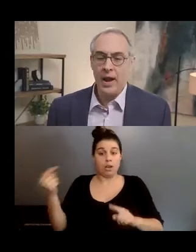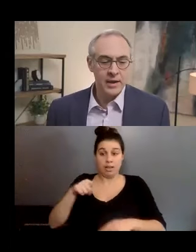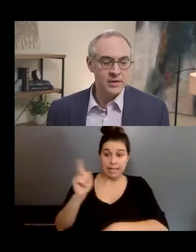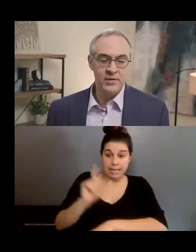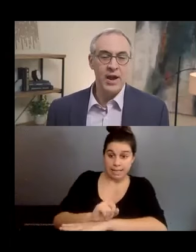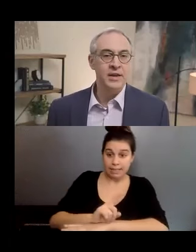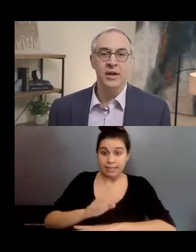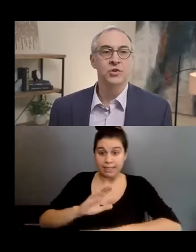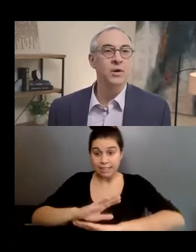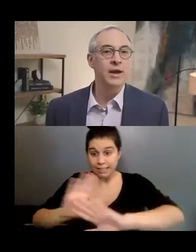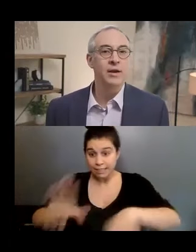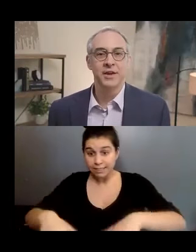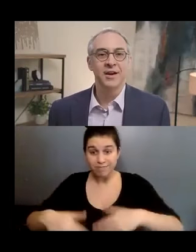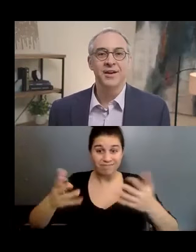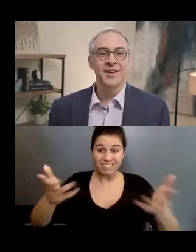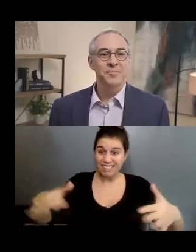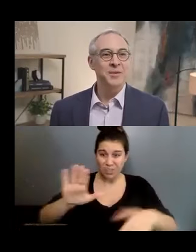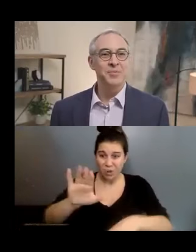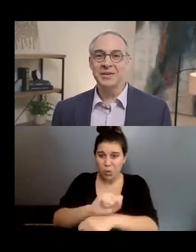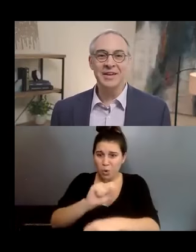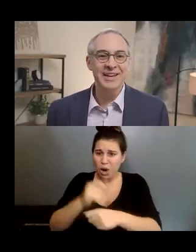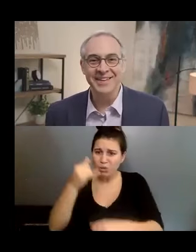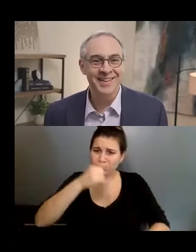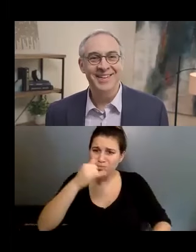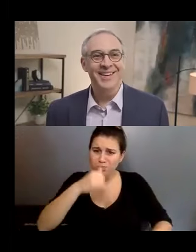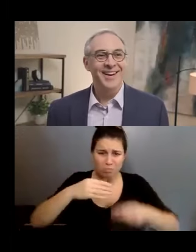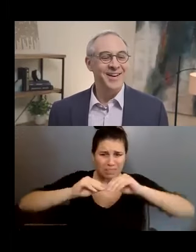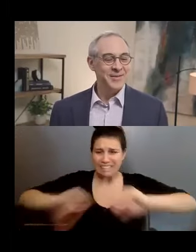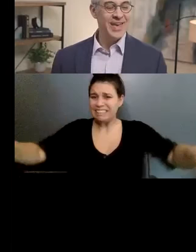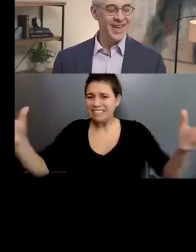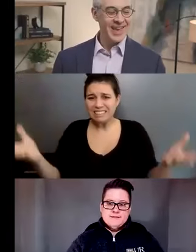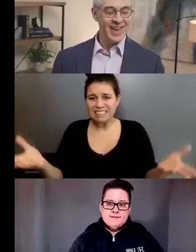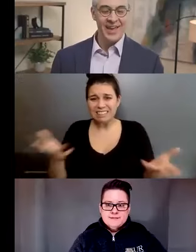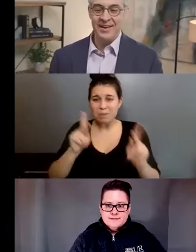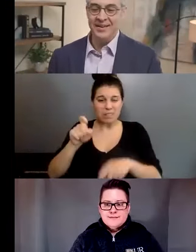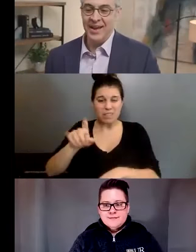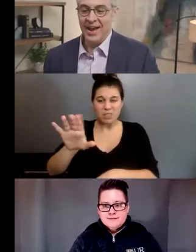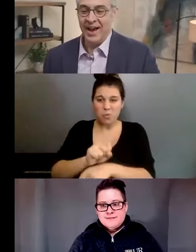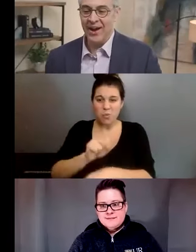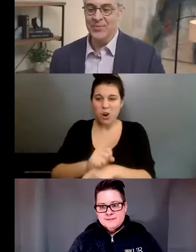you guys have got to get your work out there. People need it. I